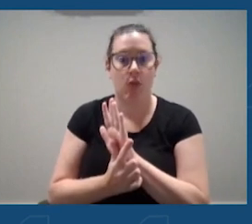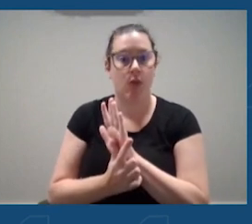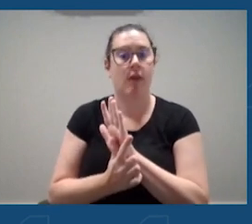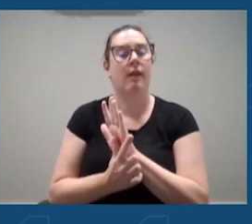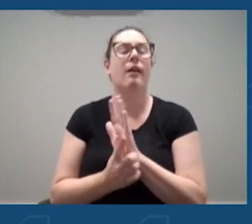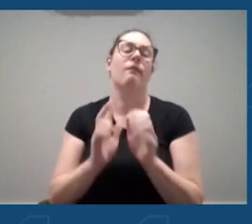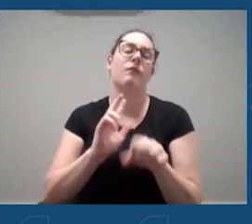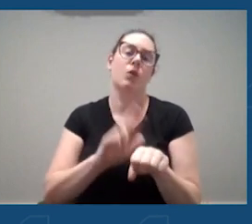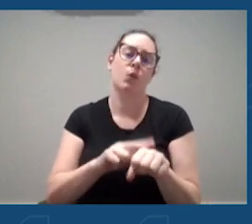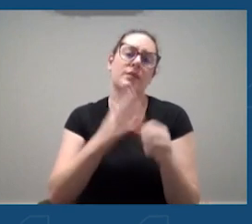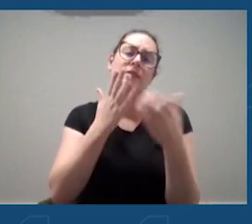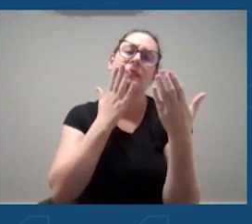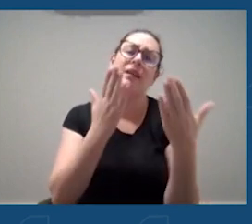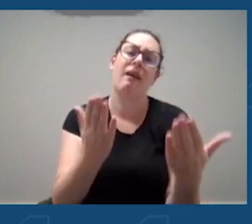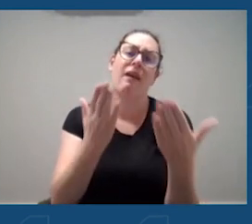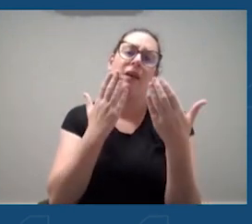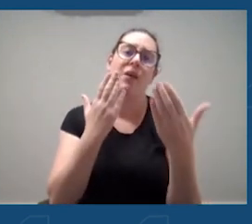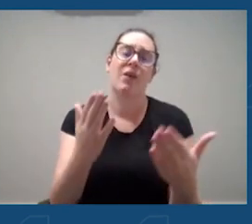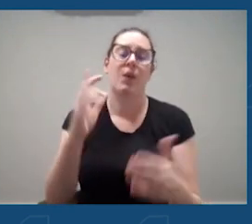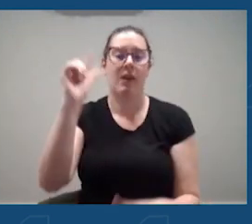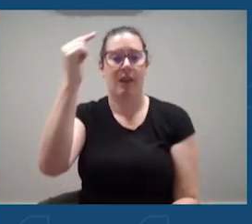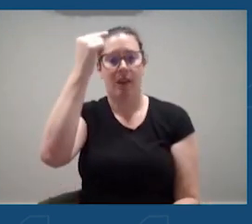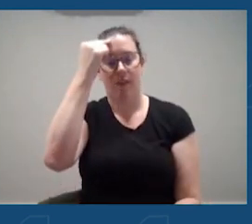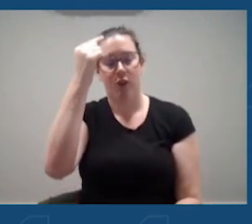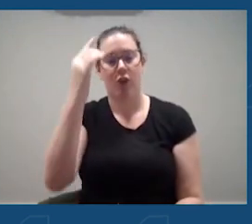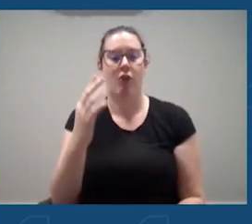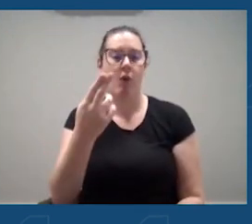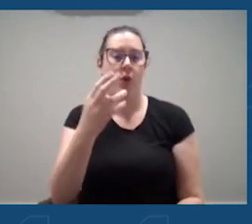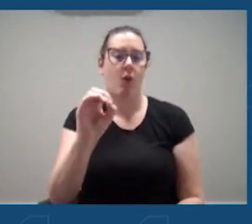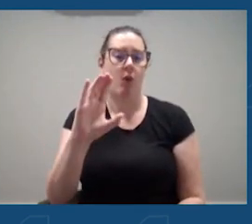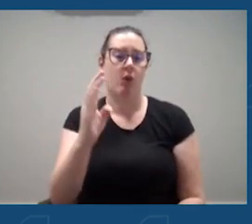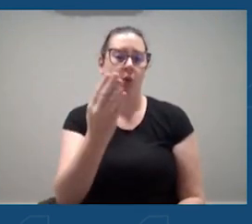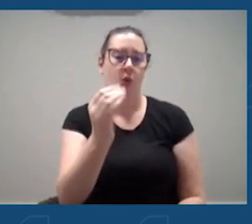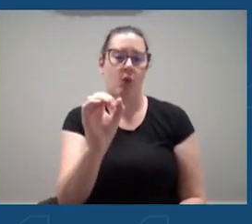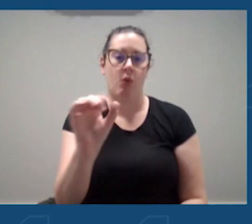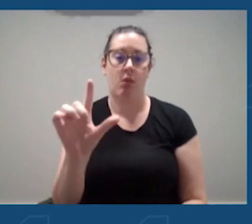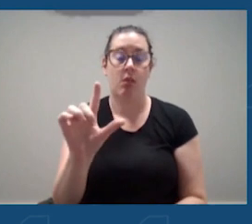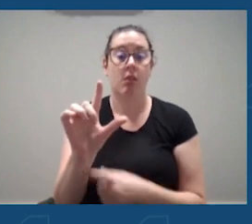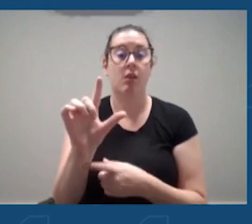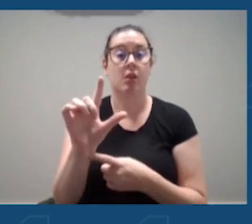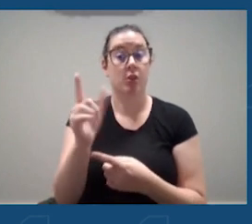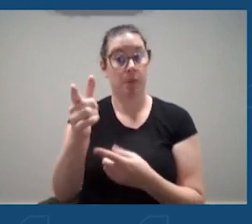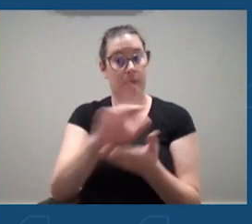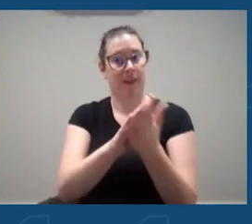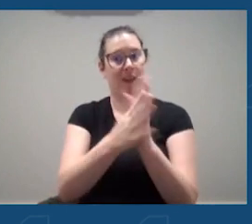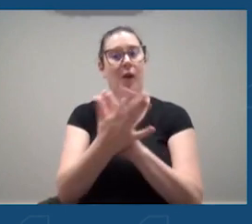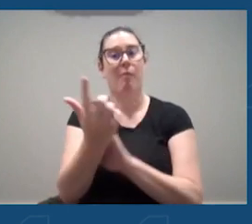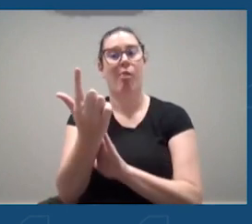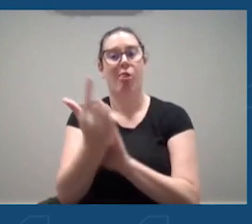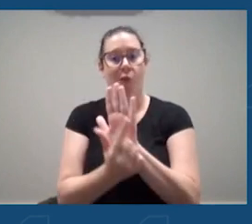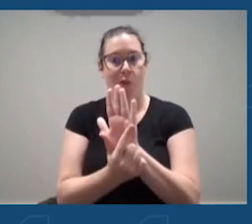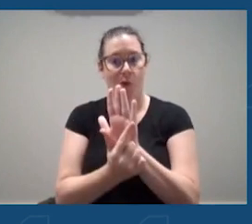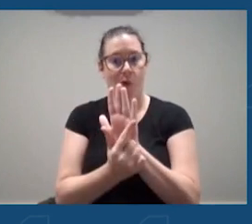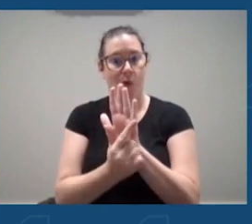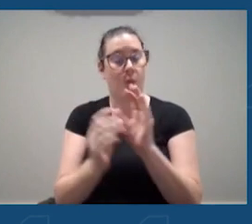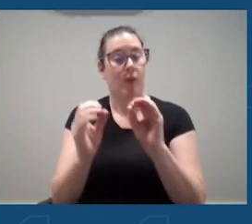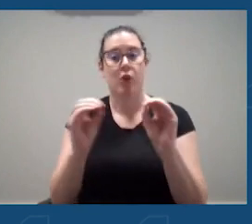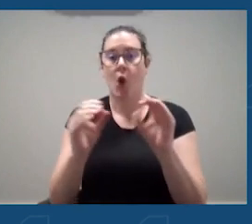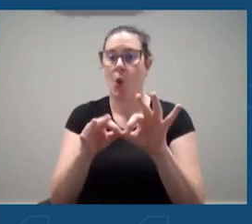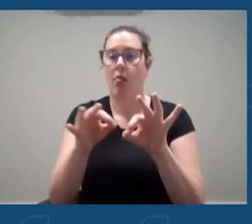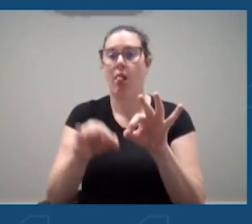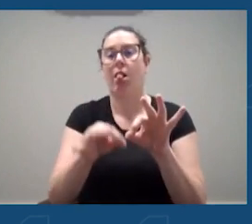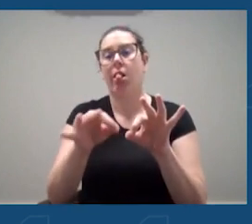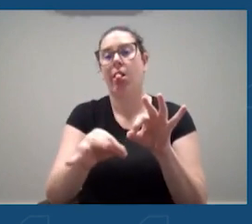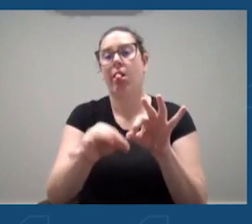you to our Governor, Kathy Hochul, for signing it into law without a delay and for